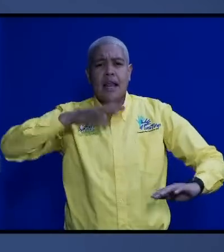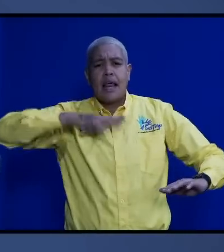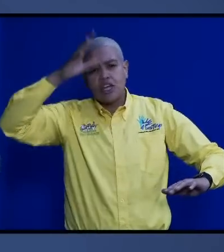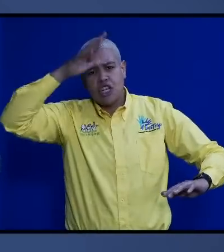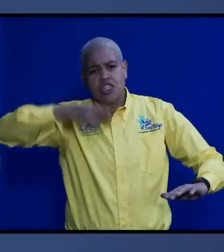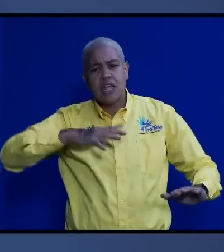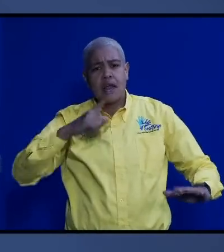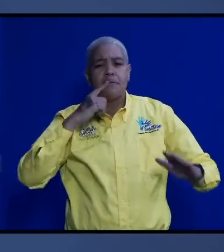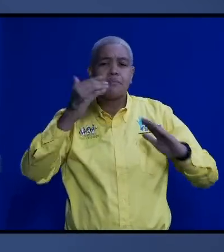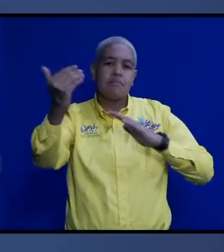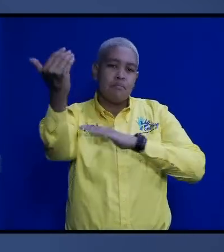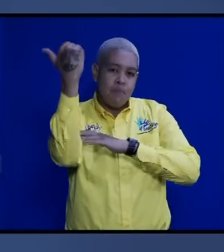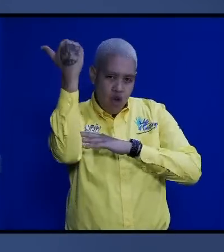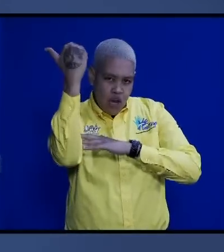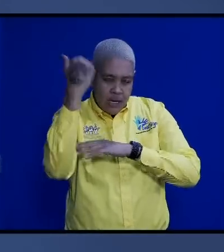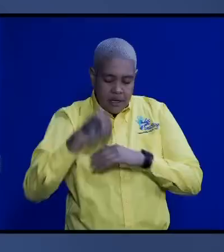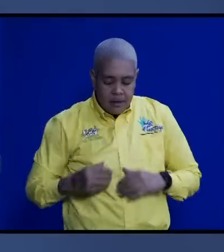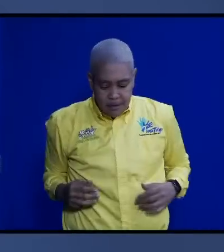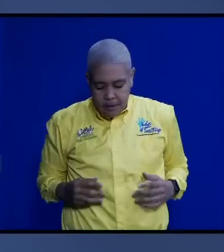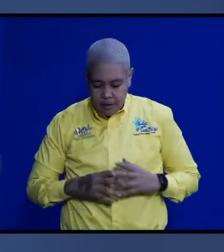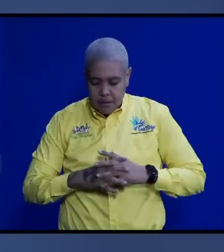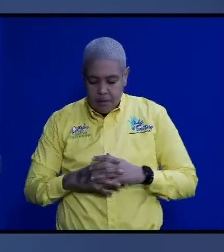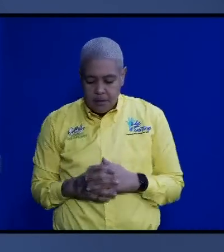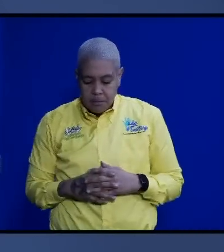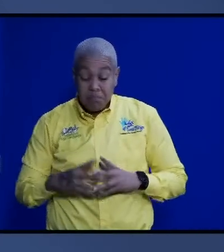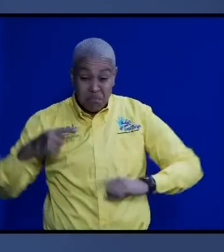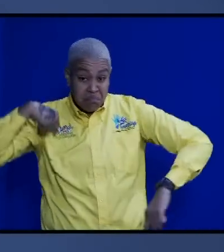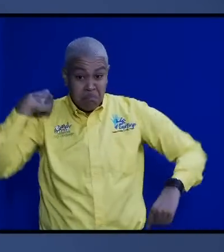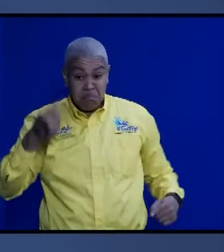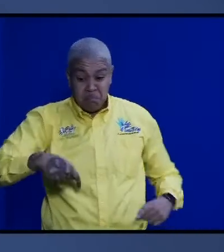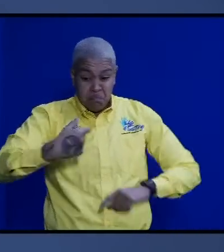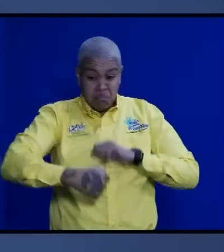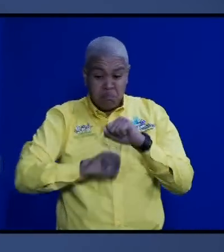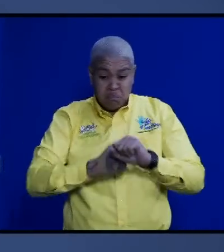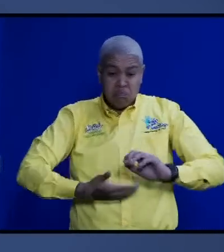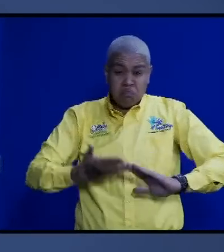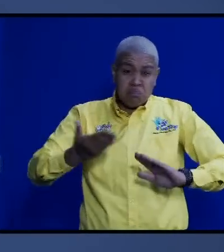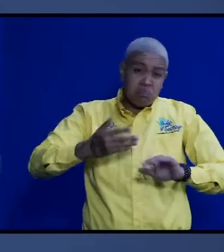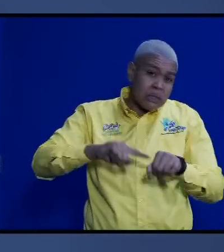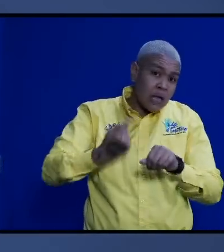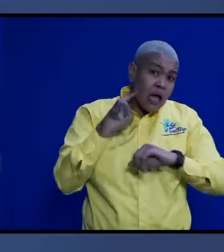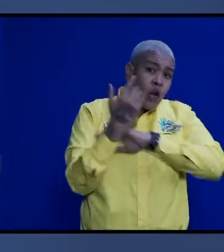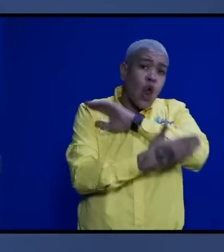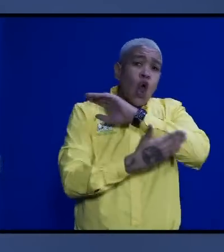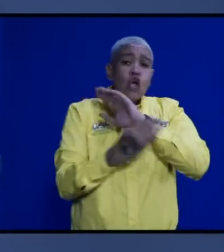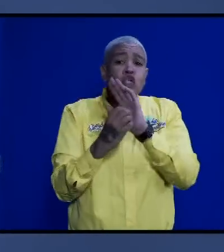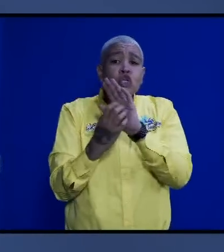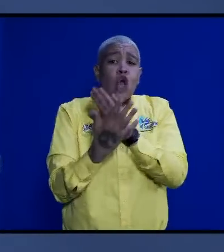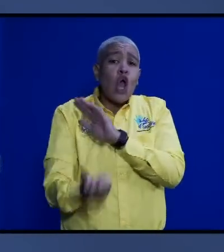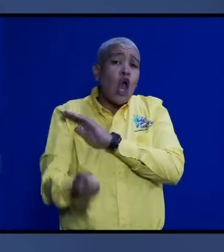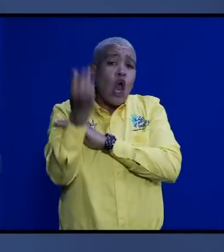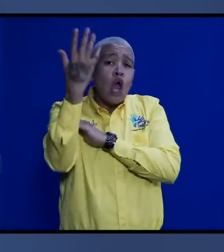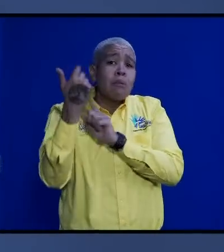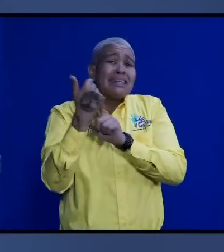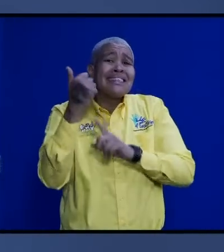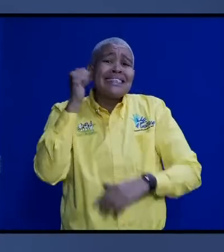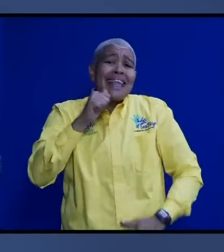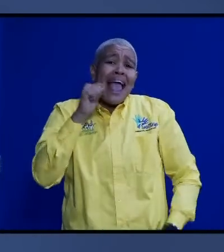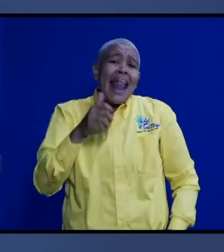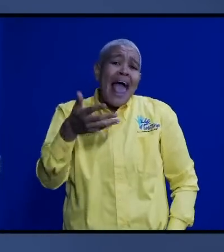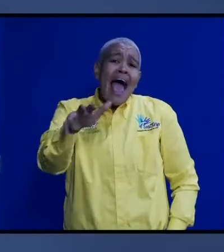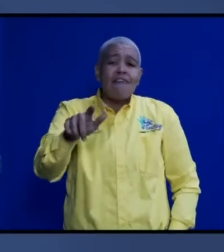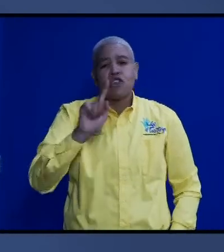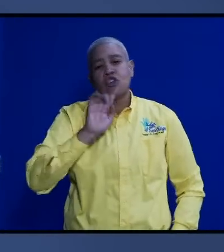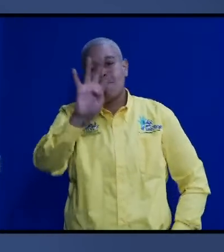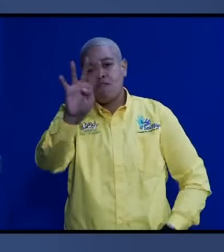gentlemen, good morning. Since the beginning of this year, the country has recorded a daily average of